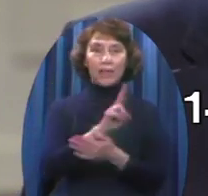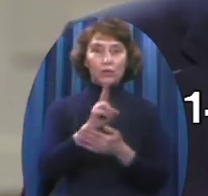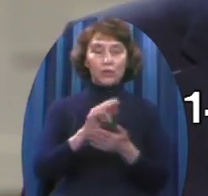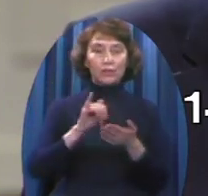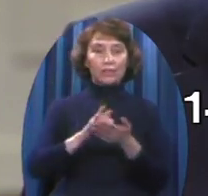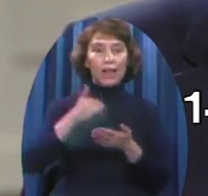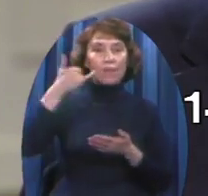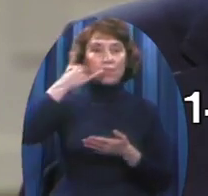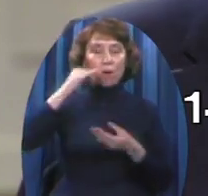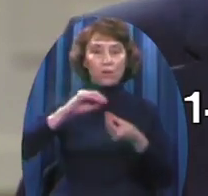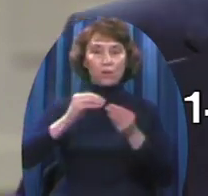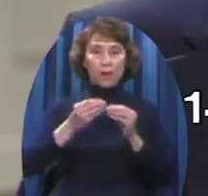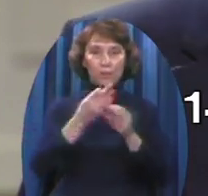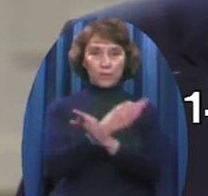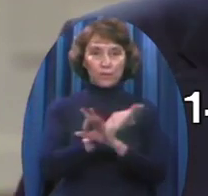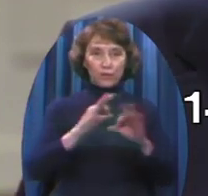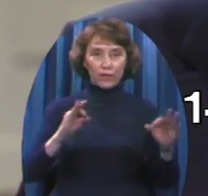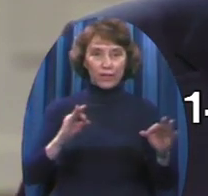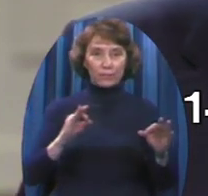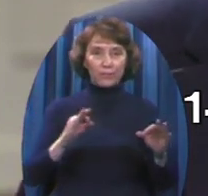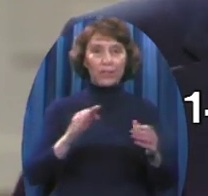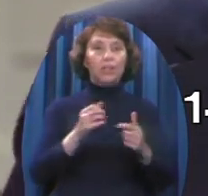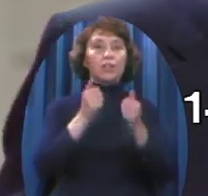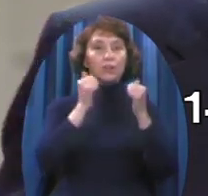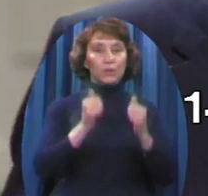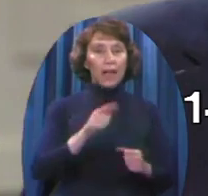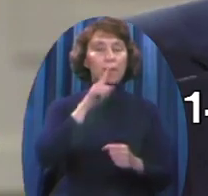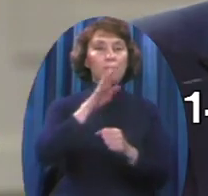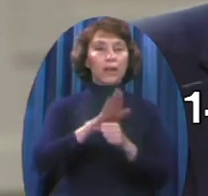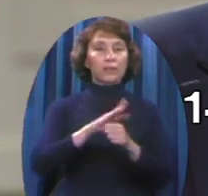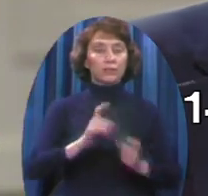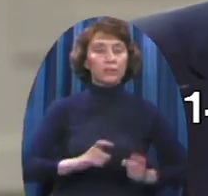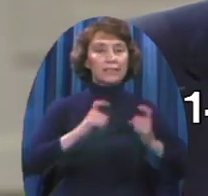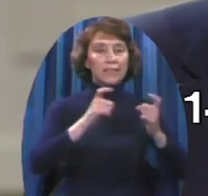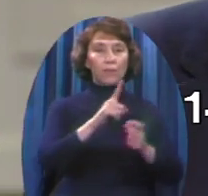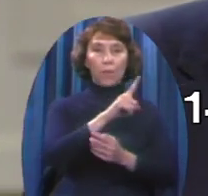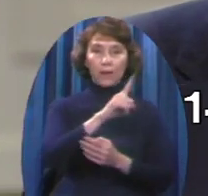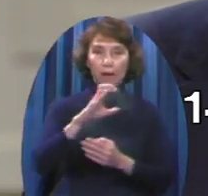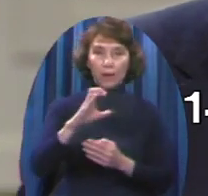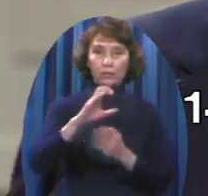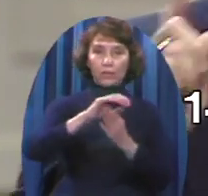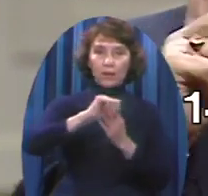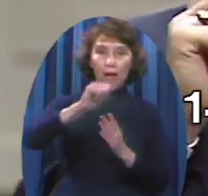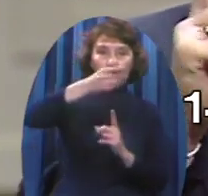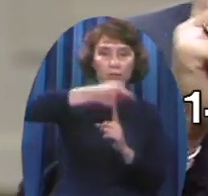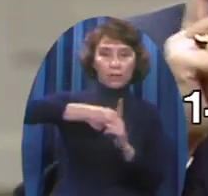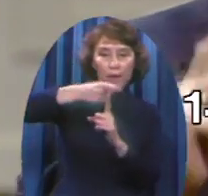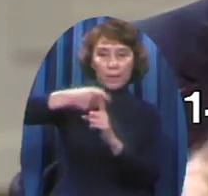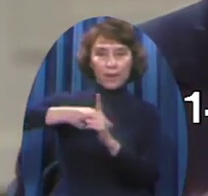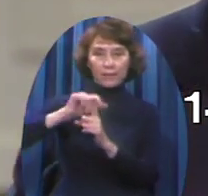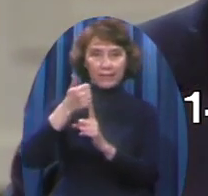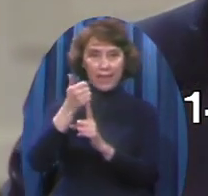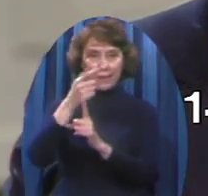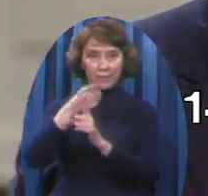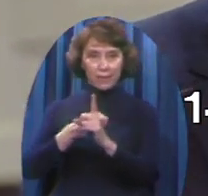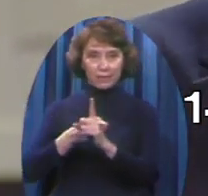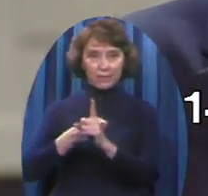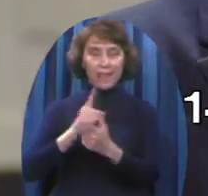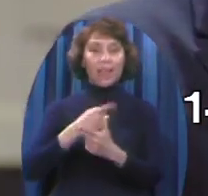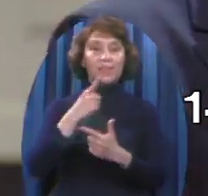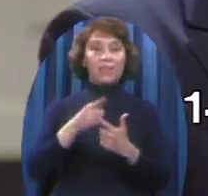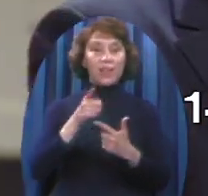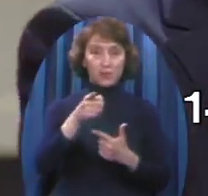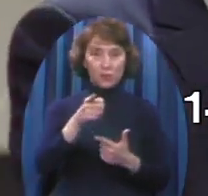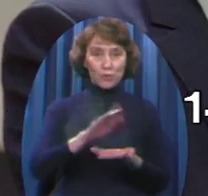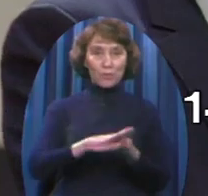for the next 10 months. You'll become a part of a 5,000-person miracle, one of 5,000 persons